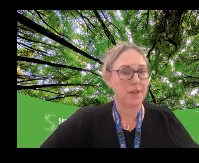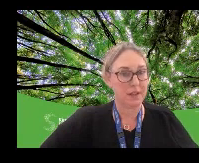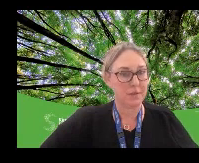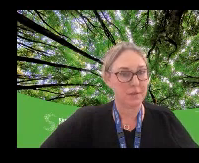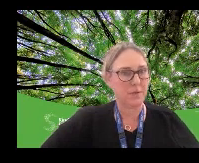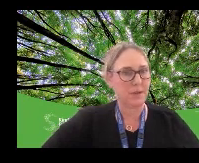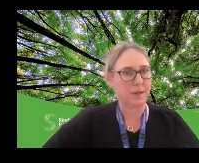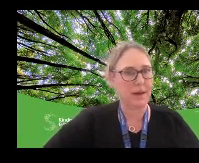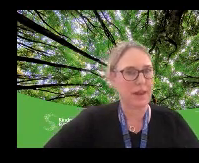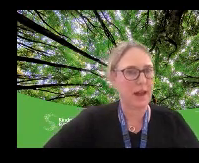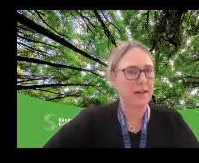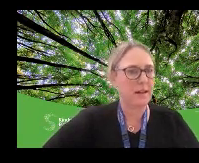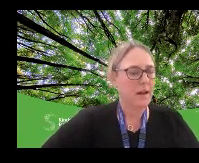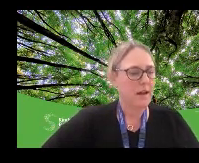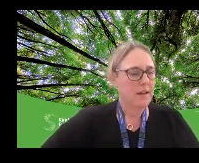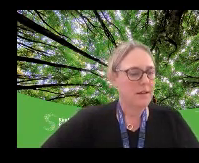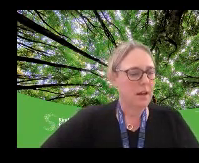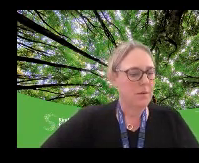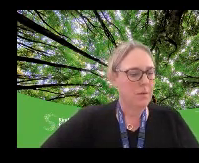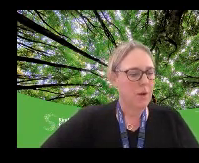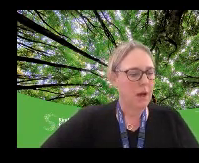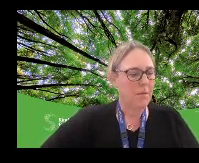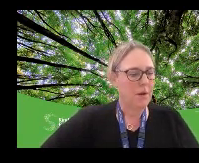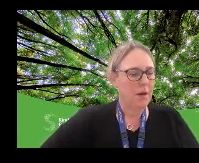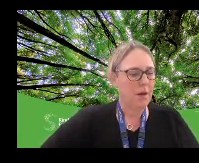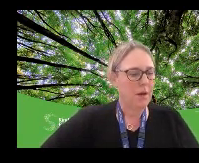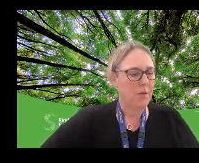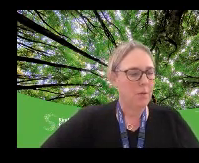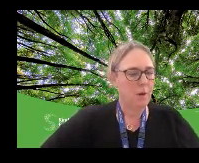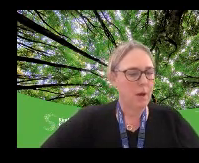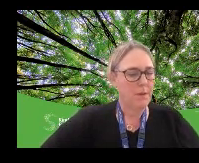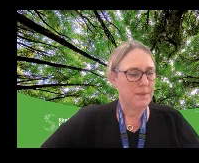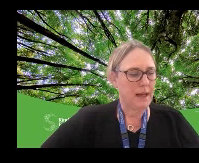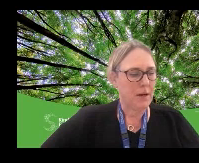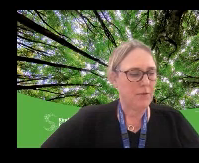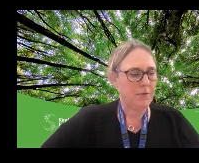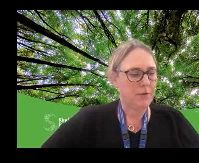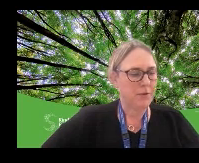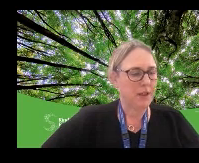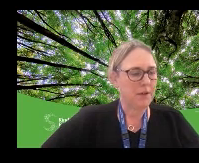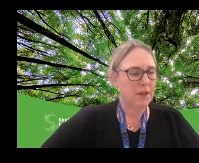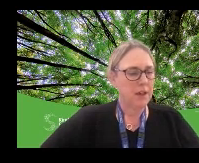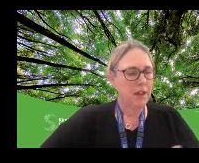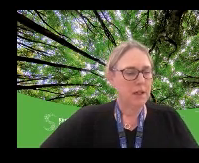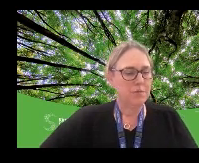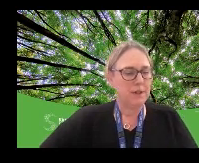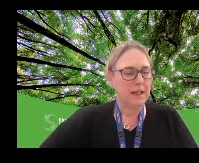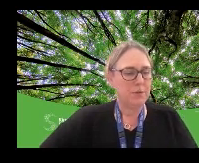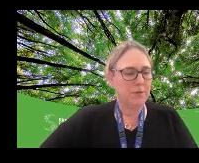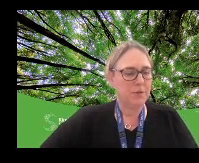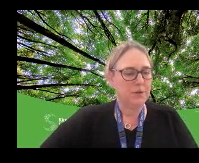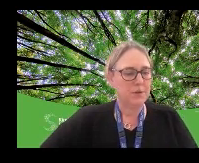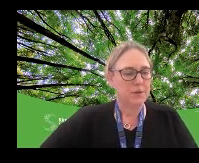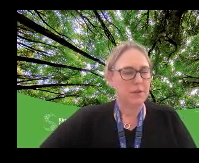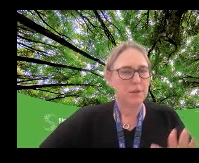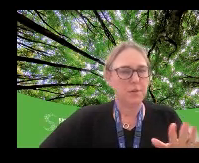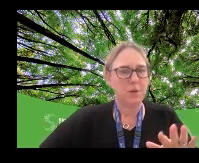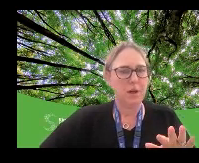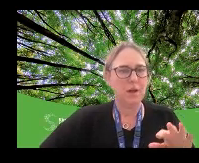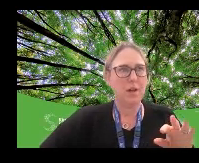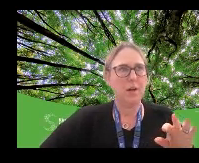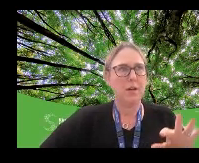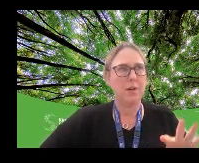down to the things that we were talking about then. So why would it be helpful? So it's really